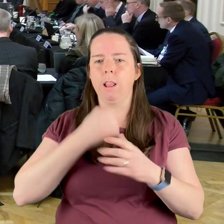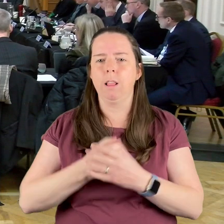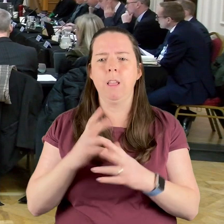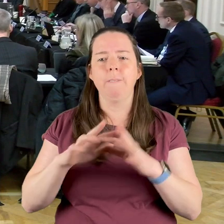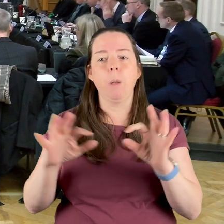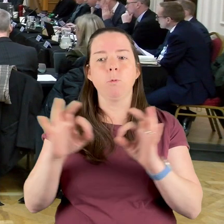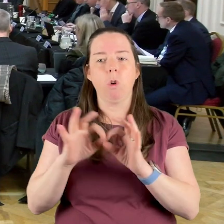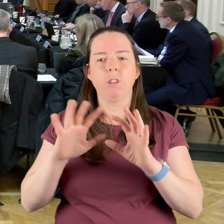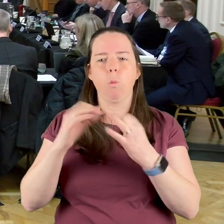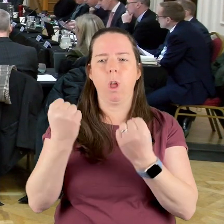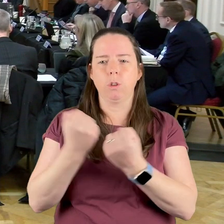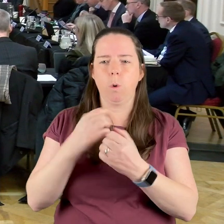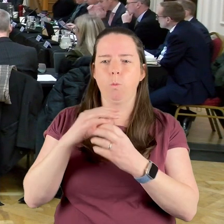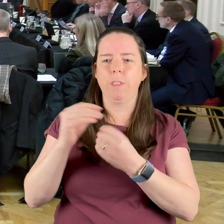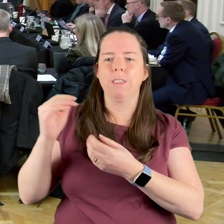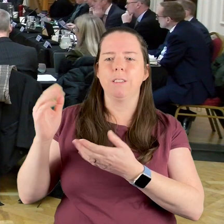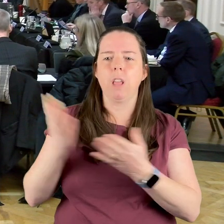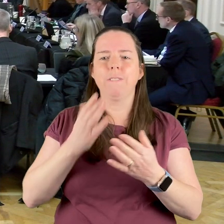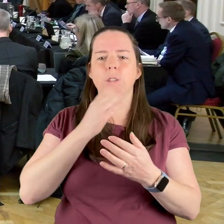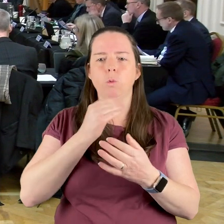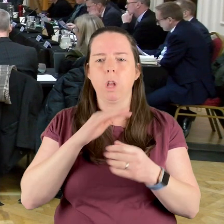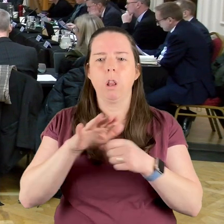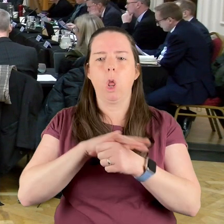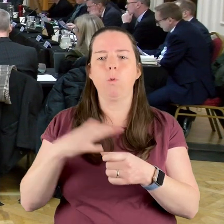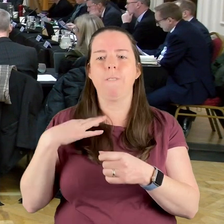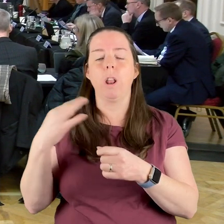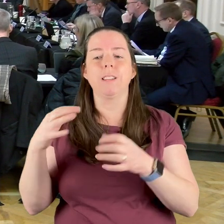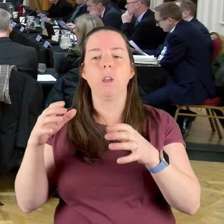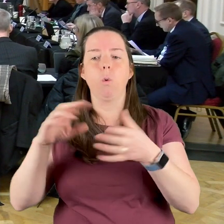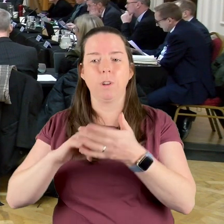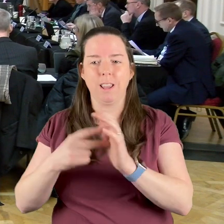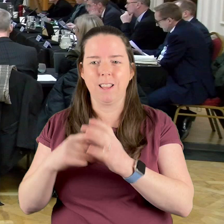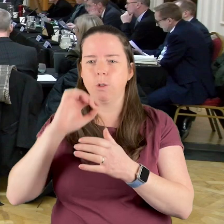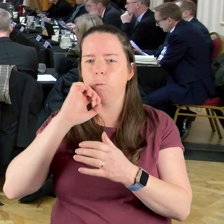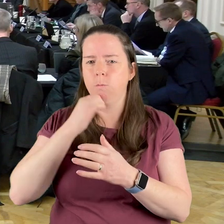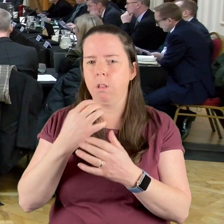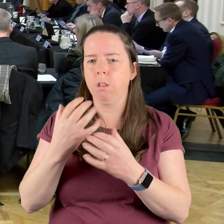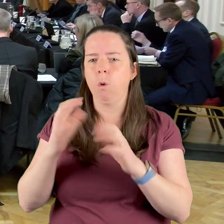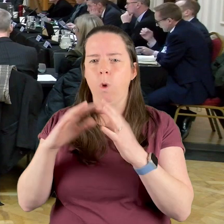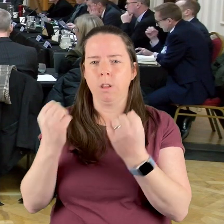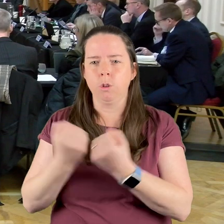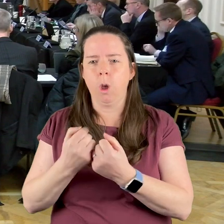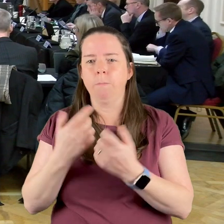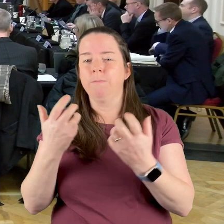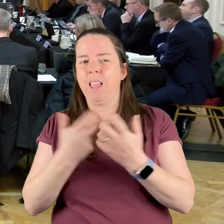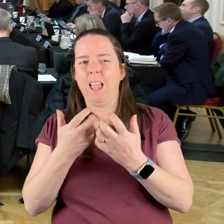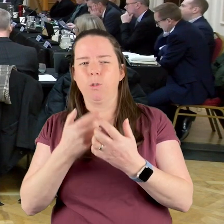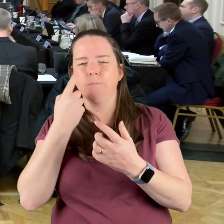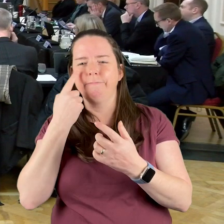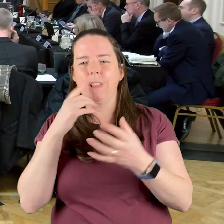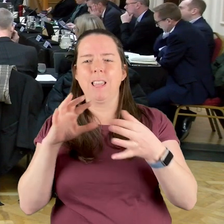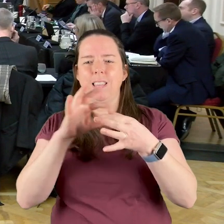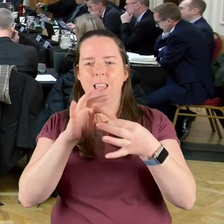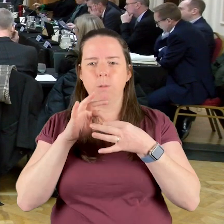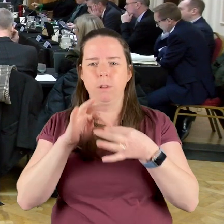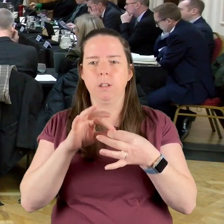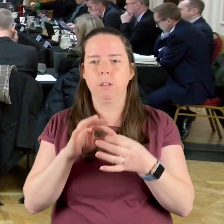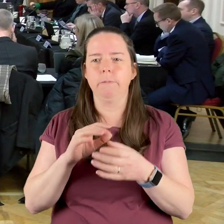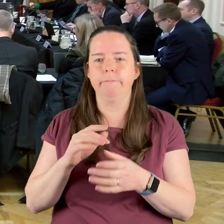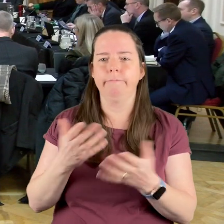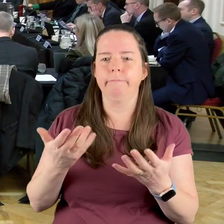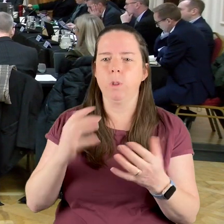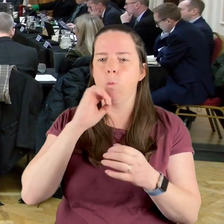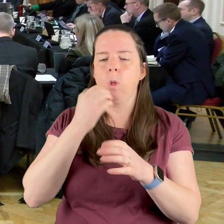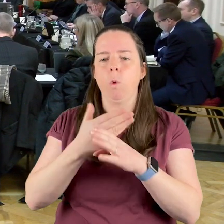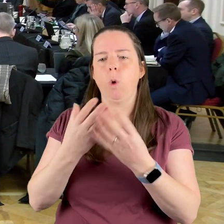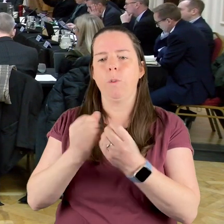right. And in February, there's going to be a workshop with service user, local authority, voluntary organizations, in terms